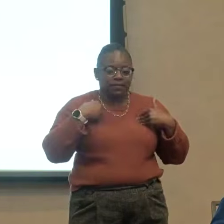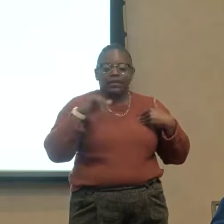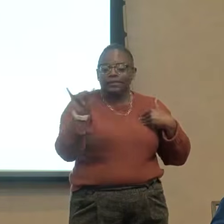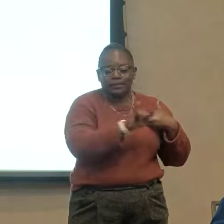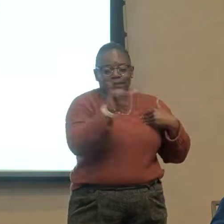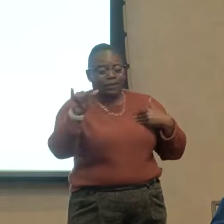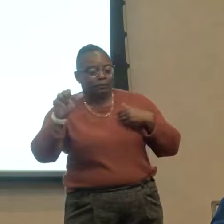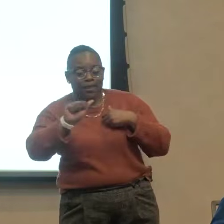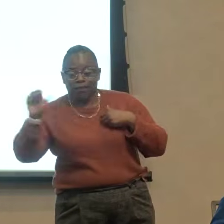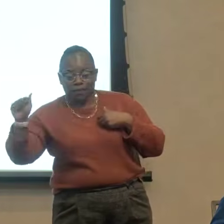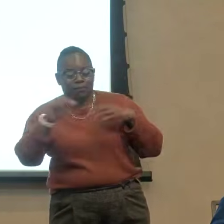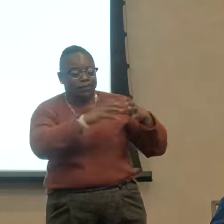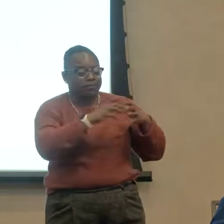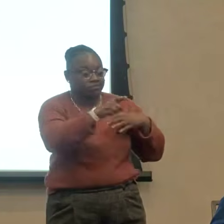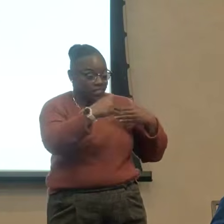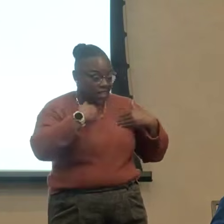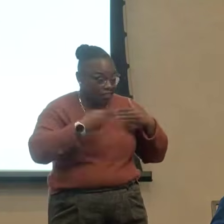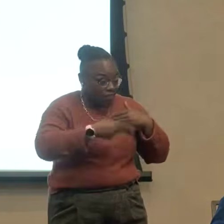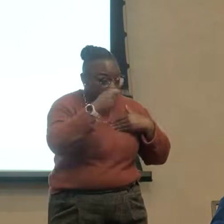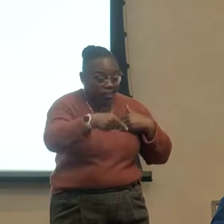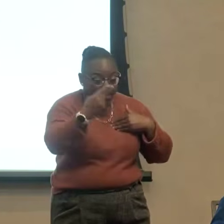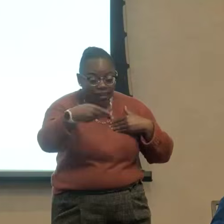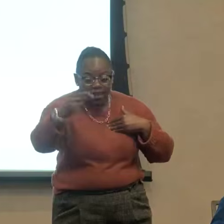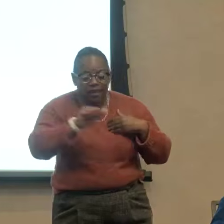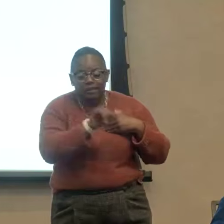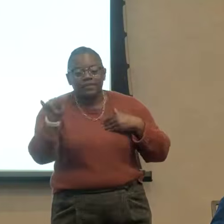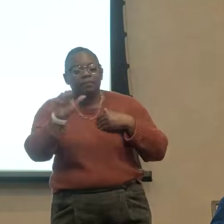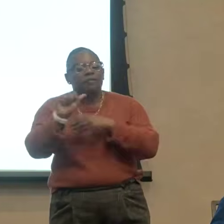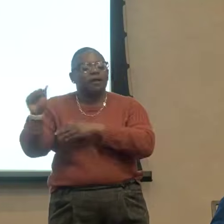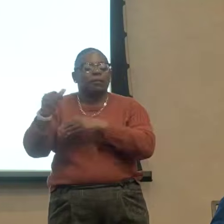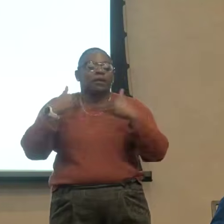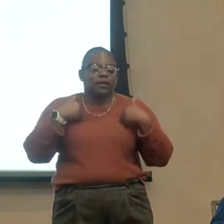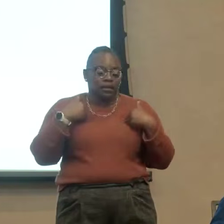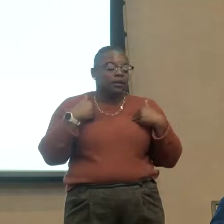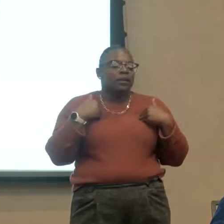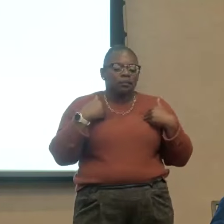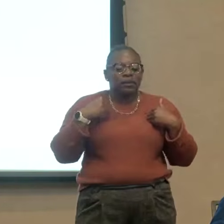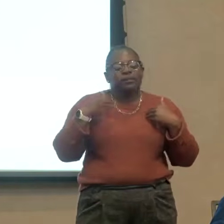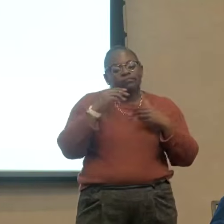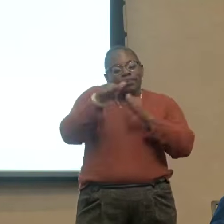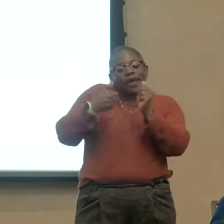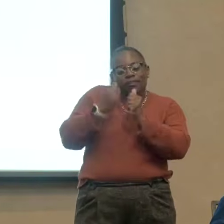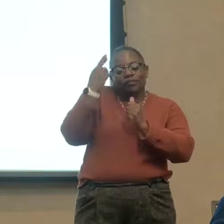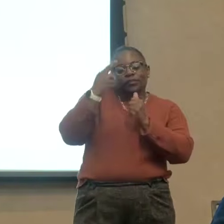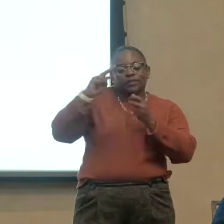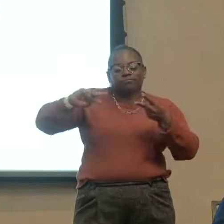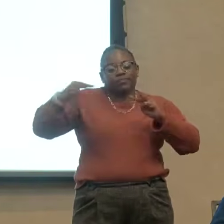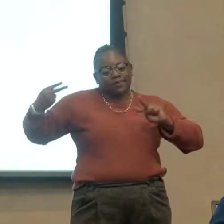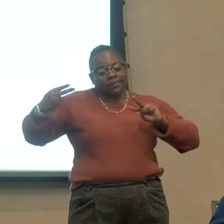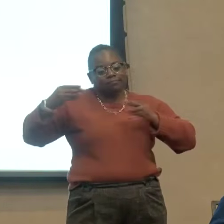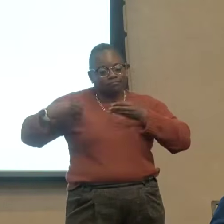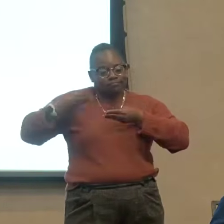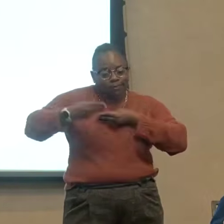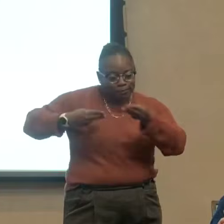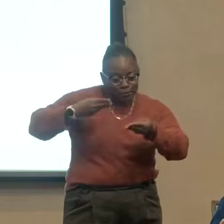as African Americans. But there are a lot of genetic theories.